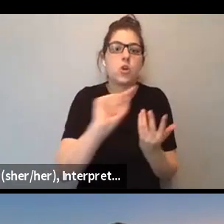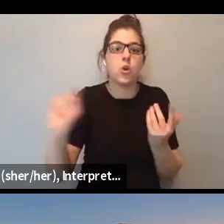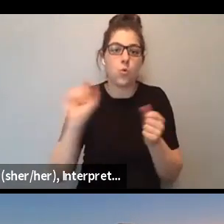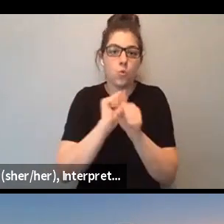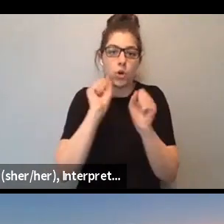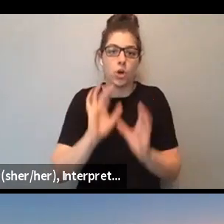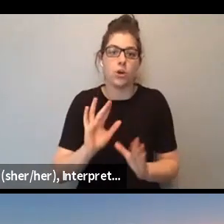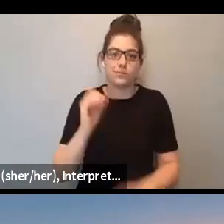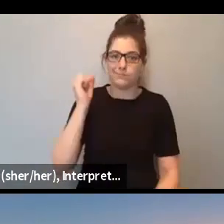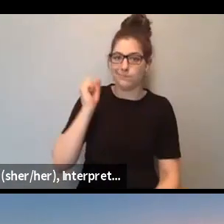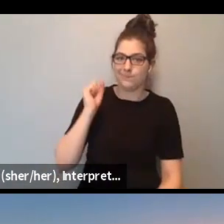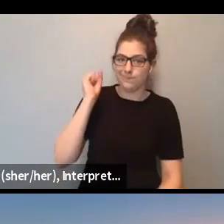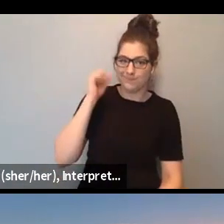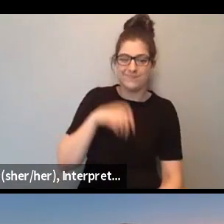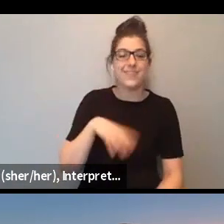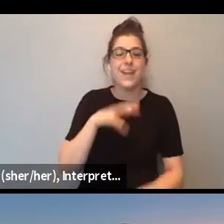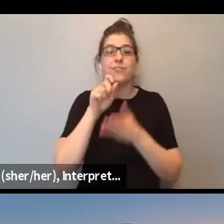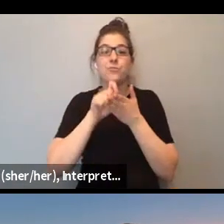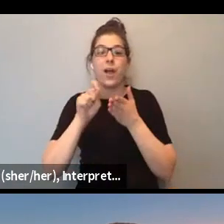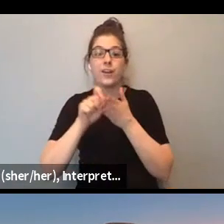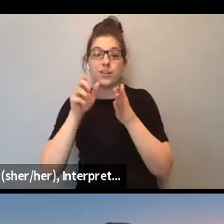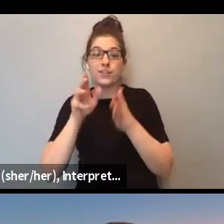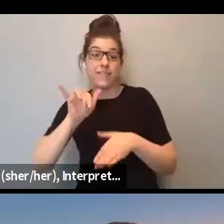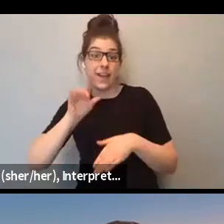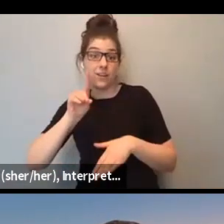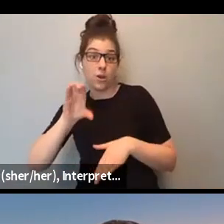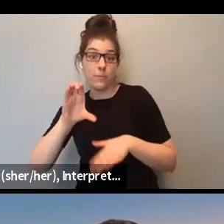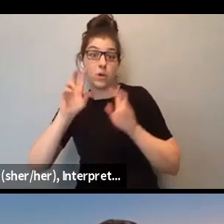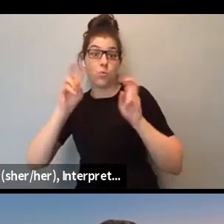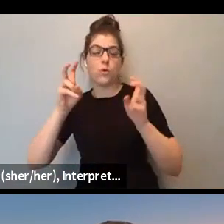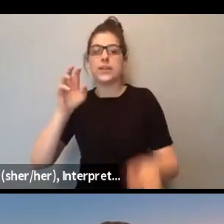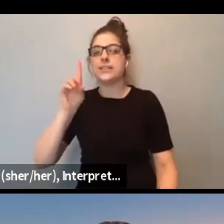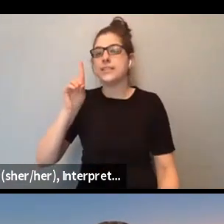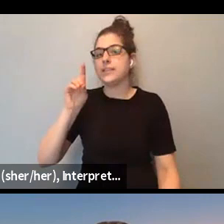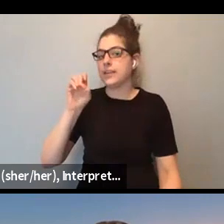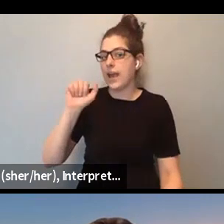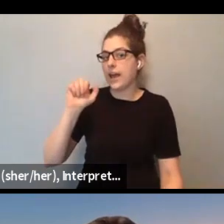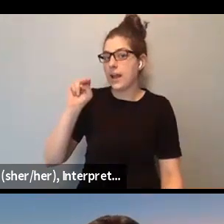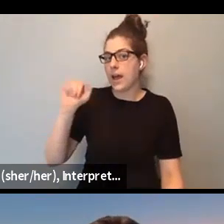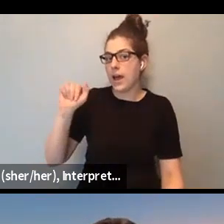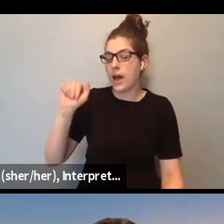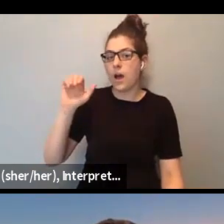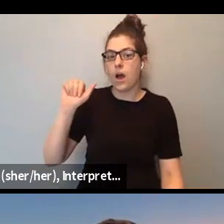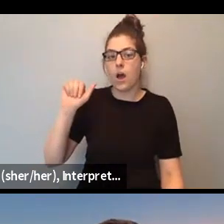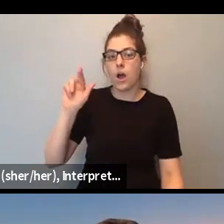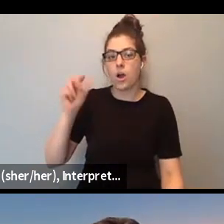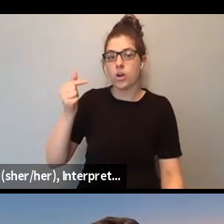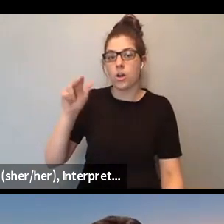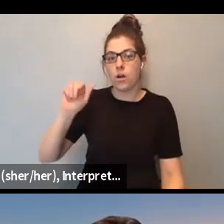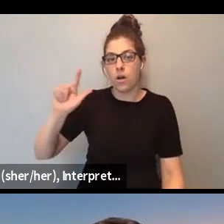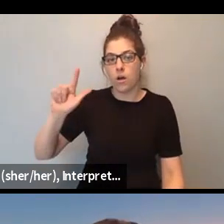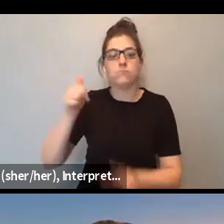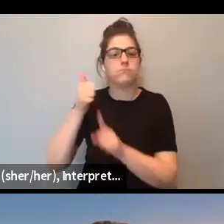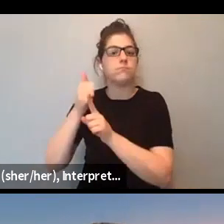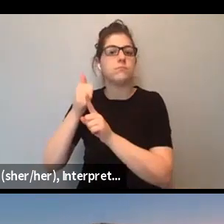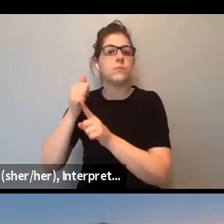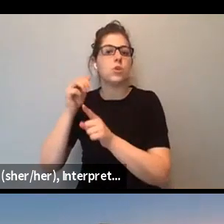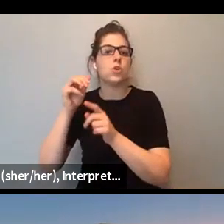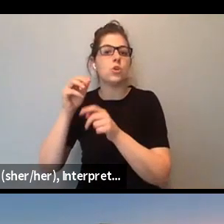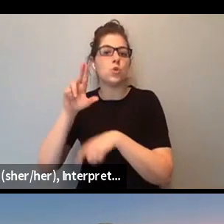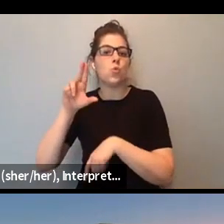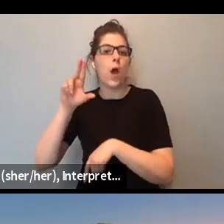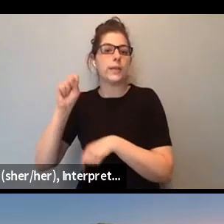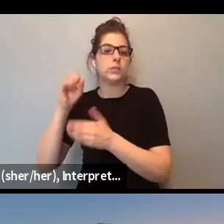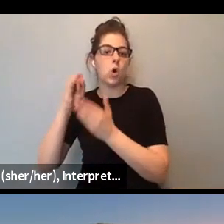And then the writers of the document quoted Deanna Haga of United States Artists. Deanna said, if we can harness this